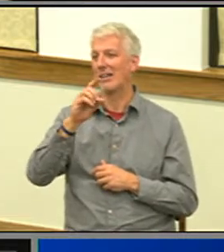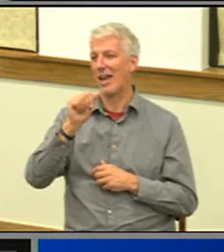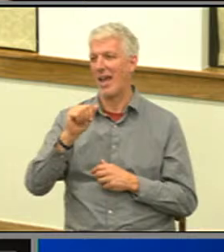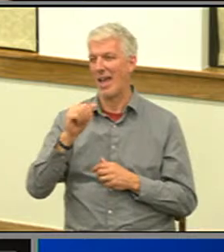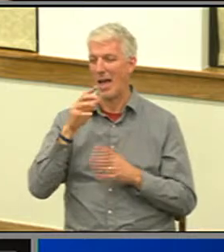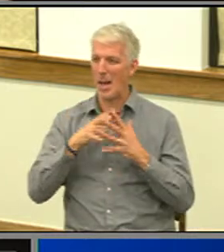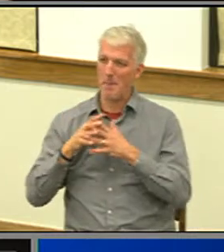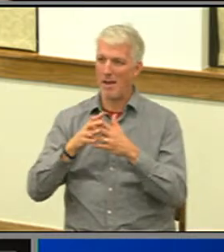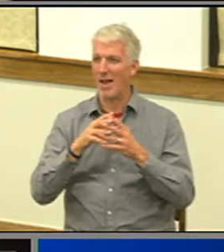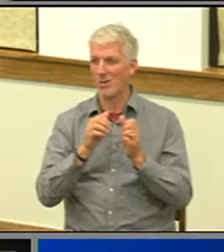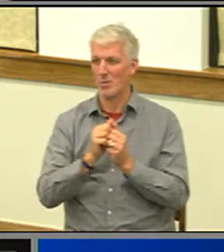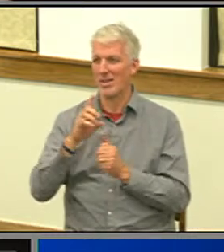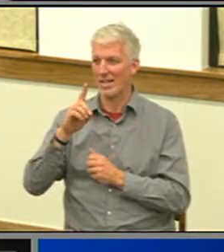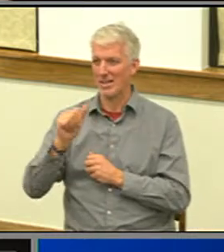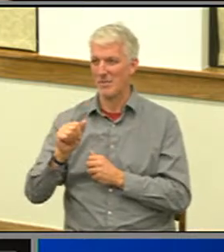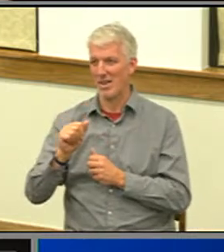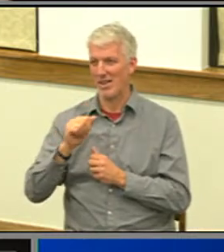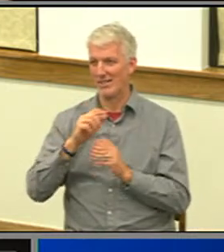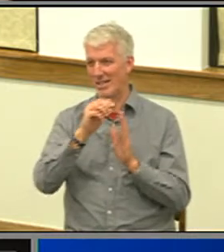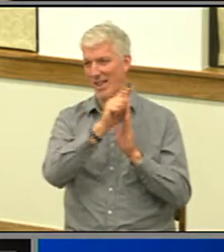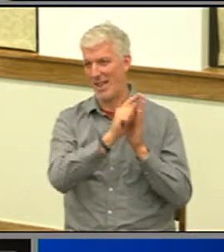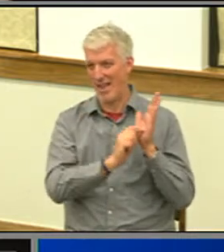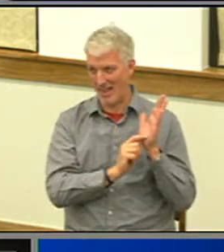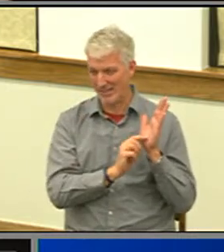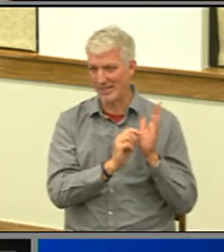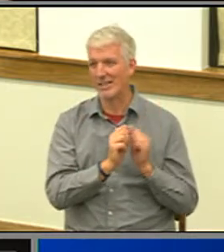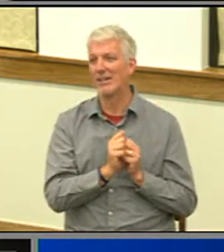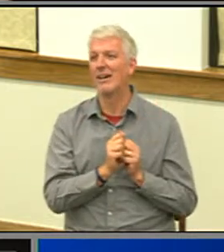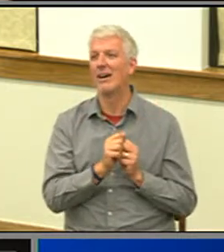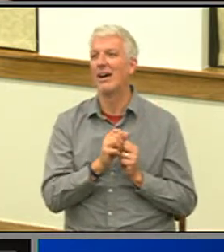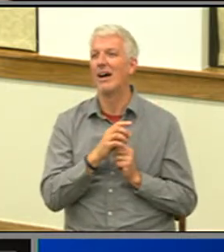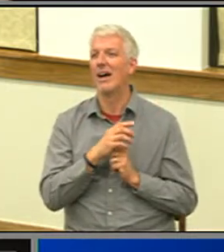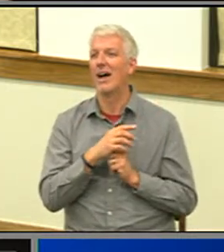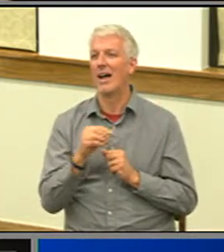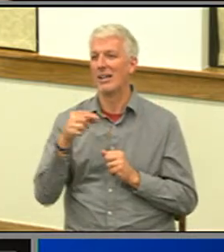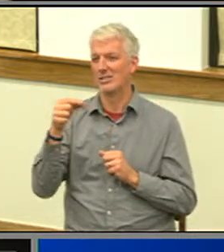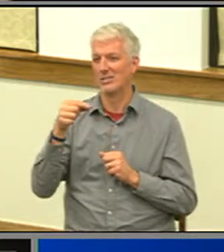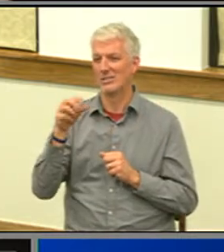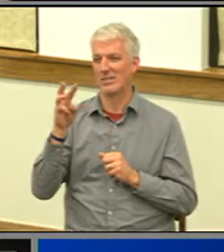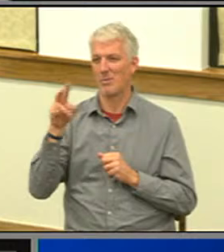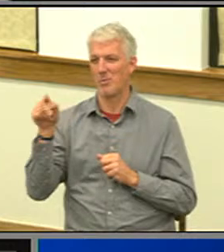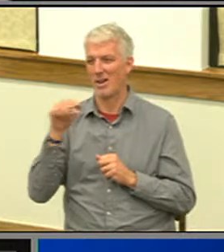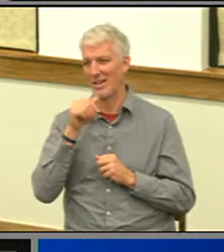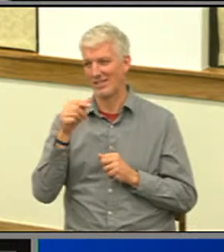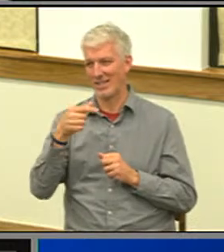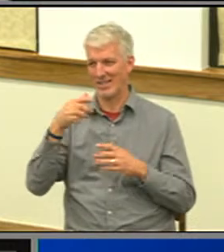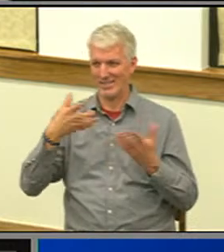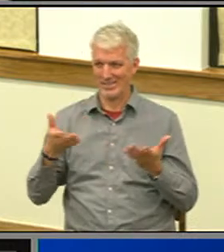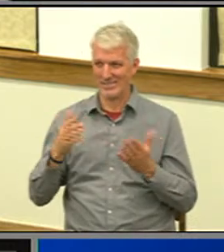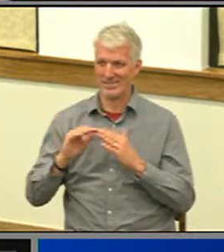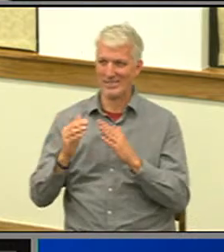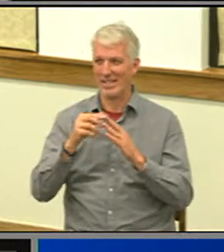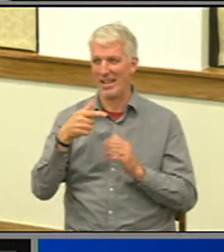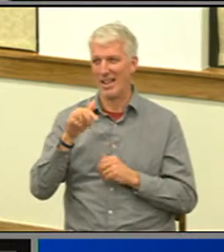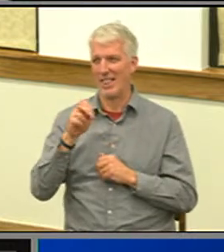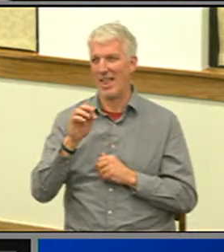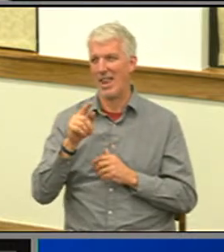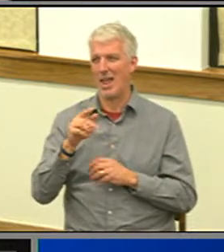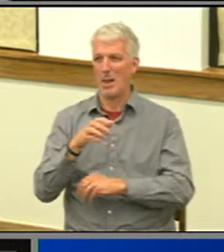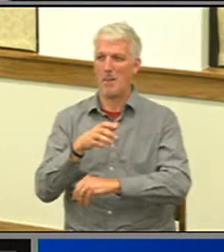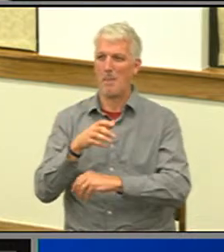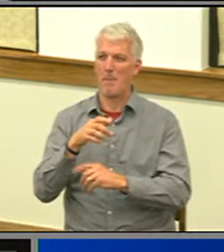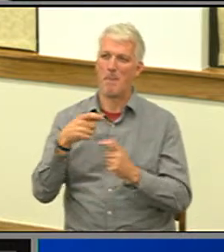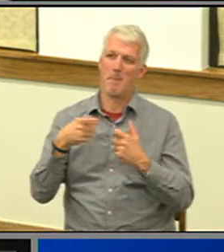Disabilities Act. And GWP stands for Glendale Water and Power. And I'll be using some of this terminology in the next several slides.